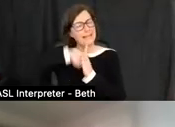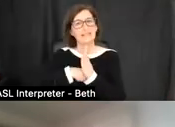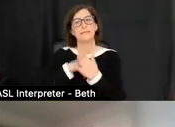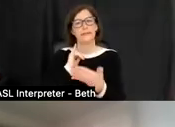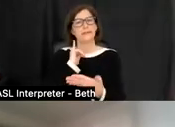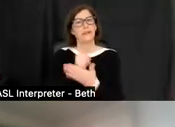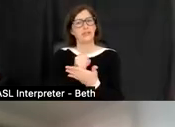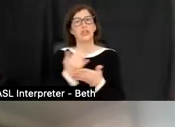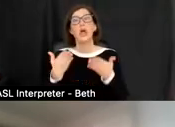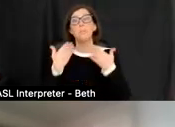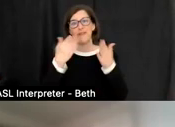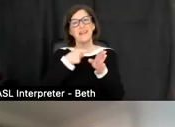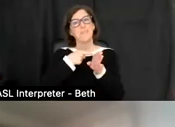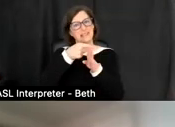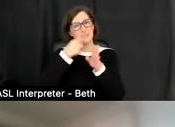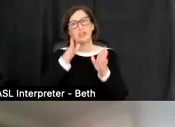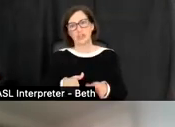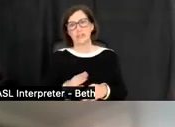that are provided by a specialist.